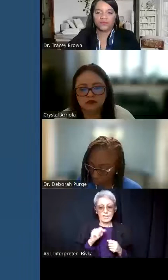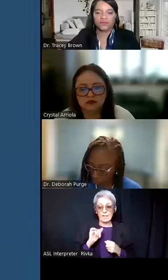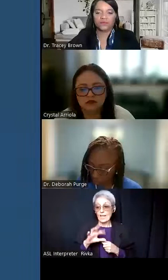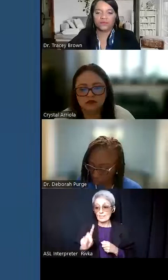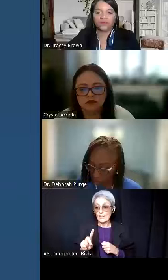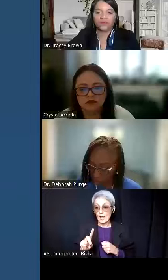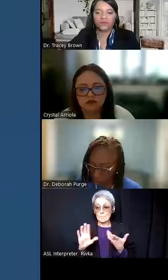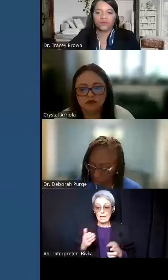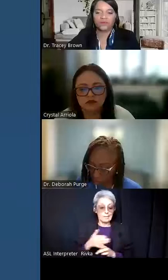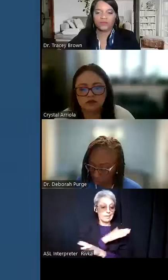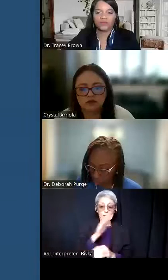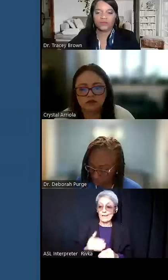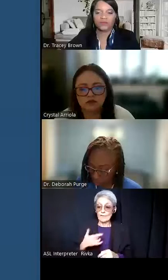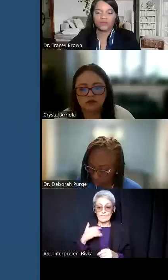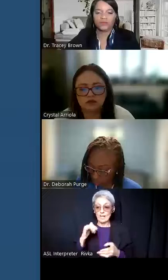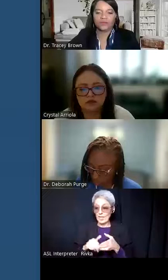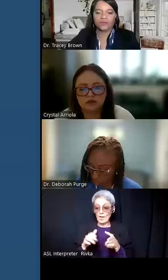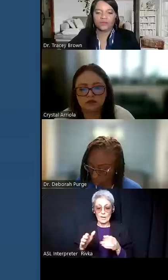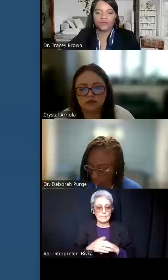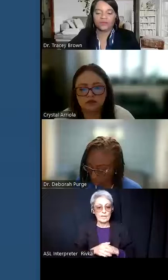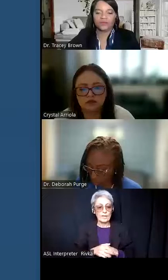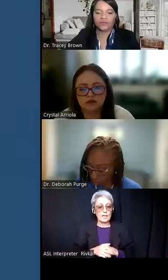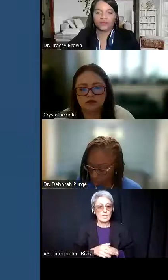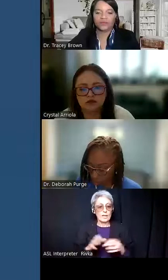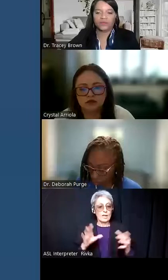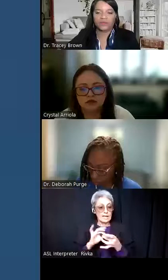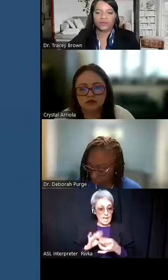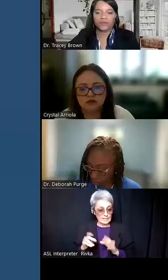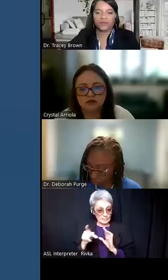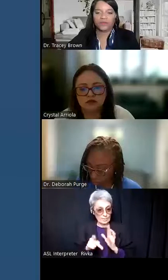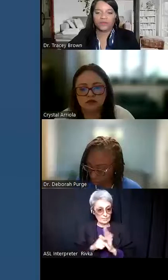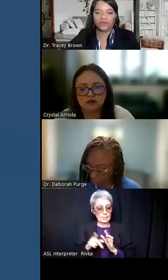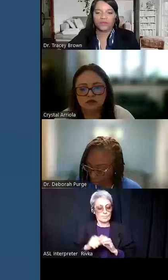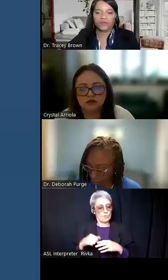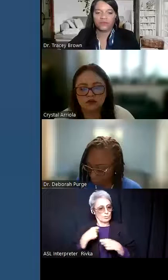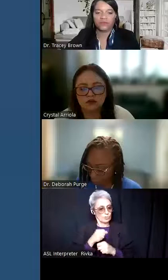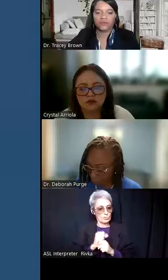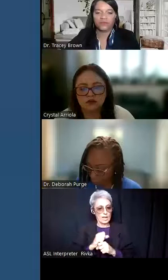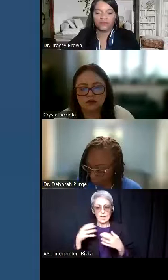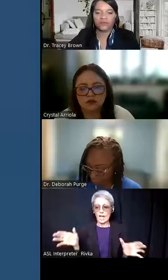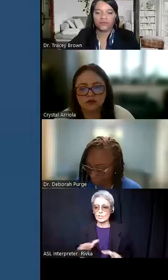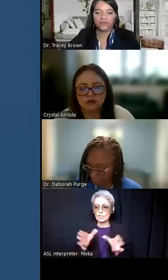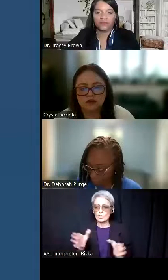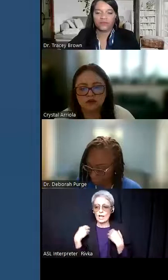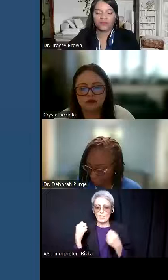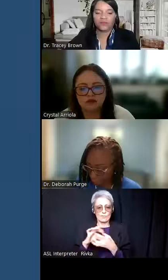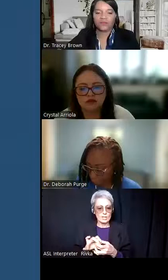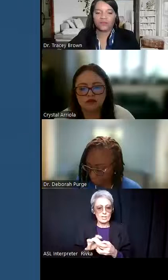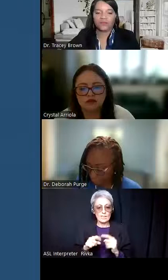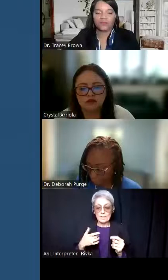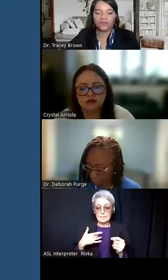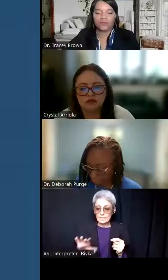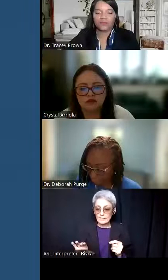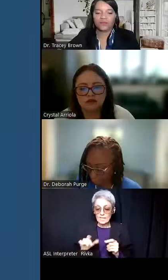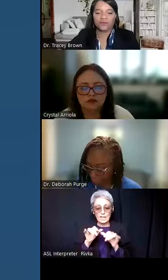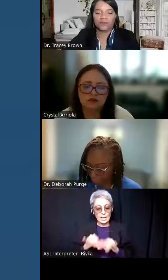known. Connecting principles are designed to create and nurture healthy relationships through sensitivity, consistency,